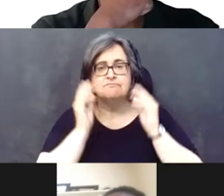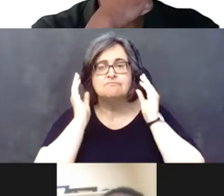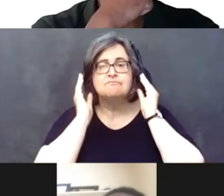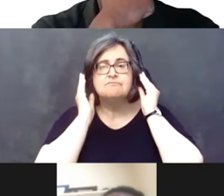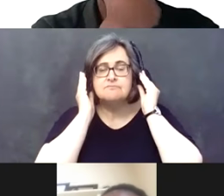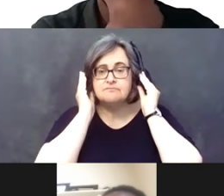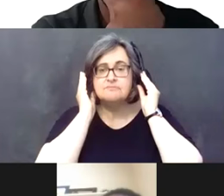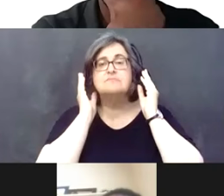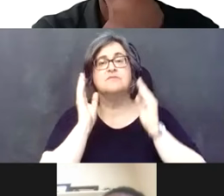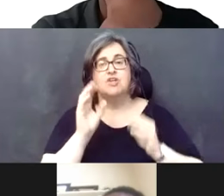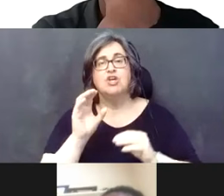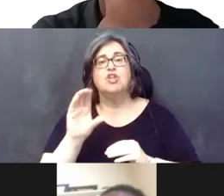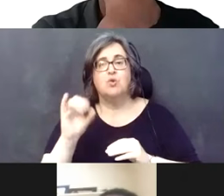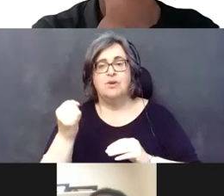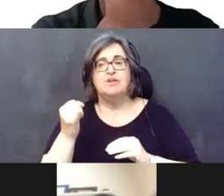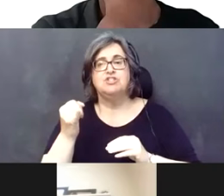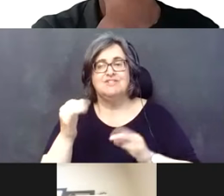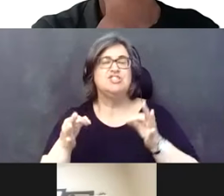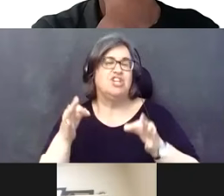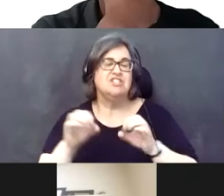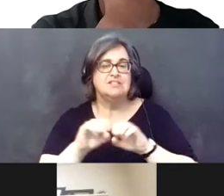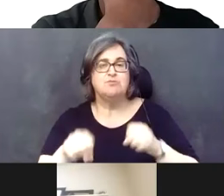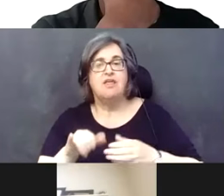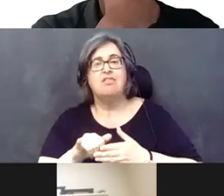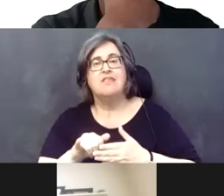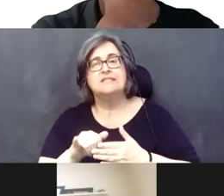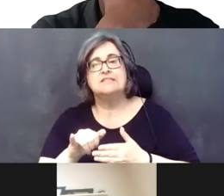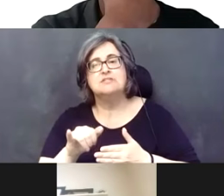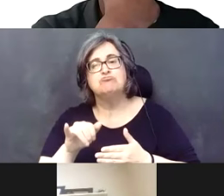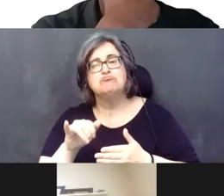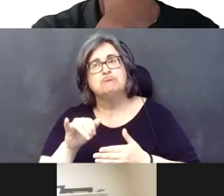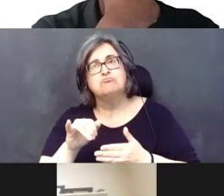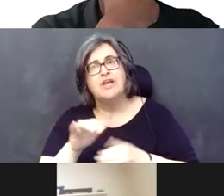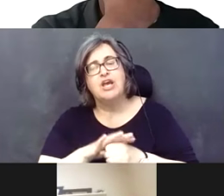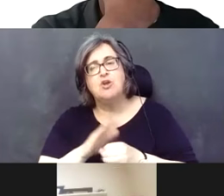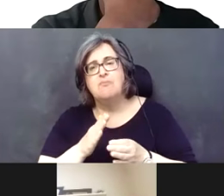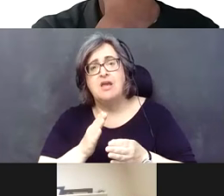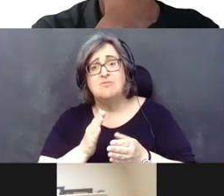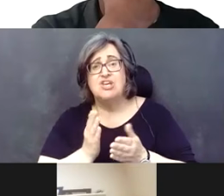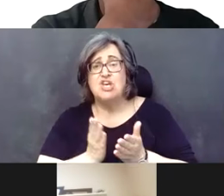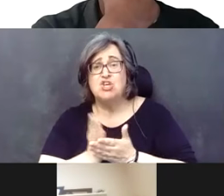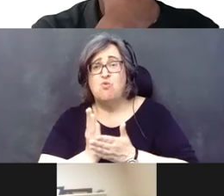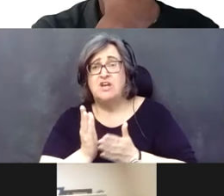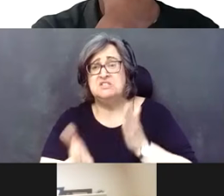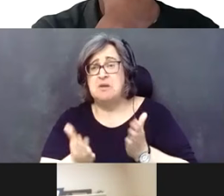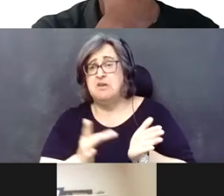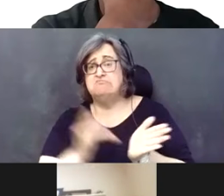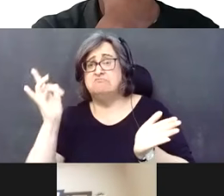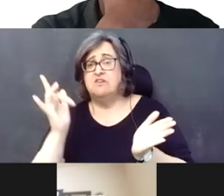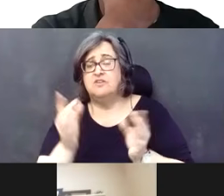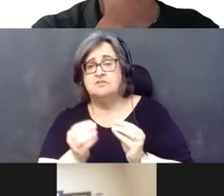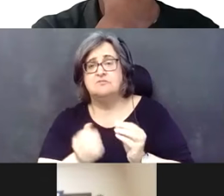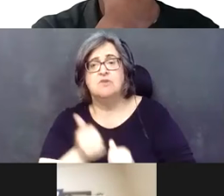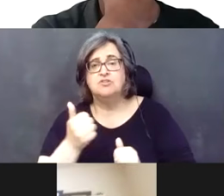it. So the justice system is probably one of those areas where your rights might be threatened the most. So it's really, really important that